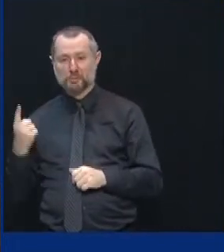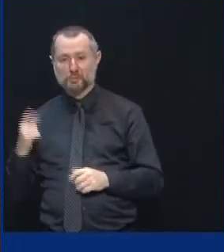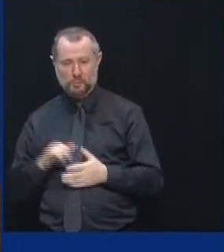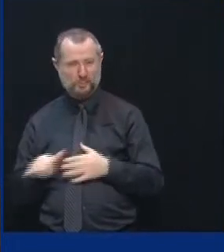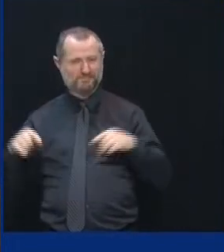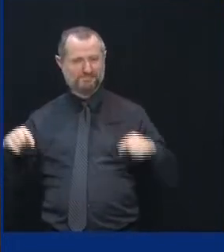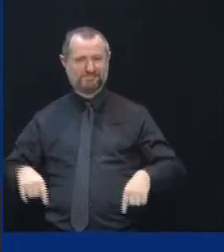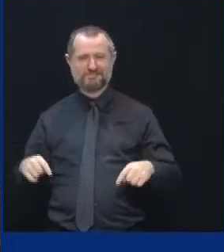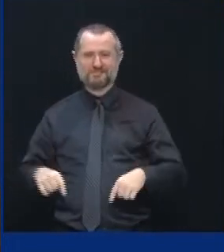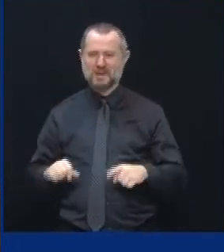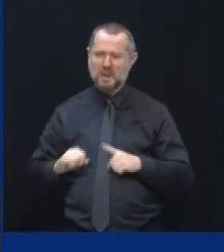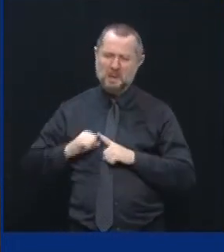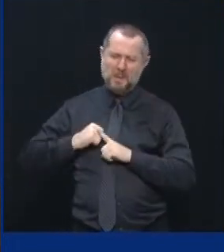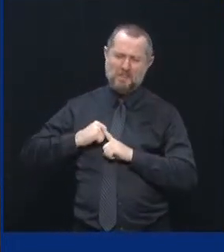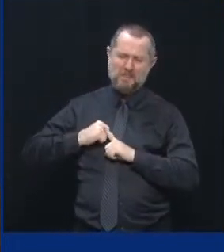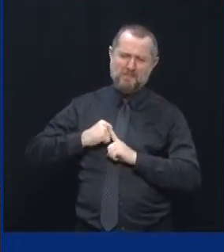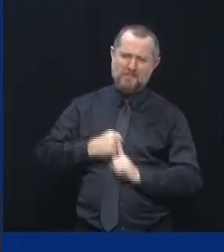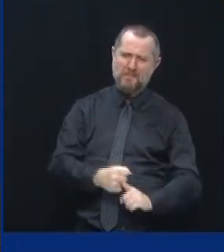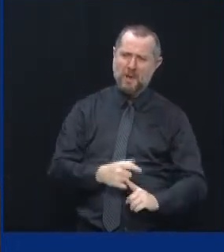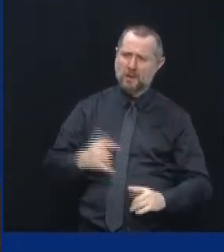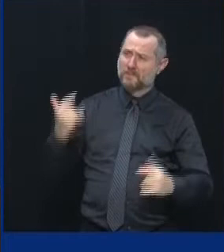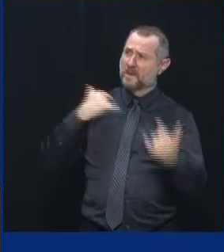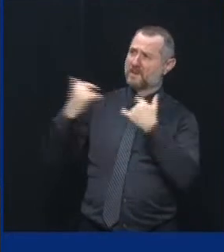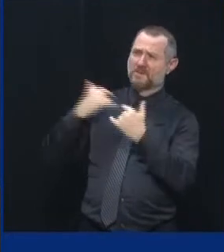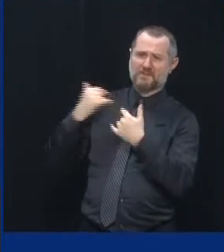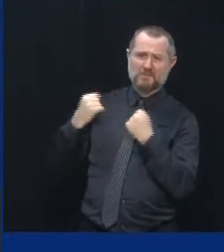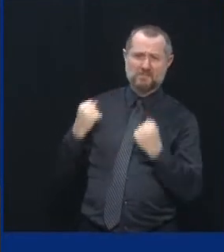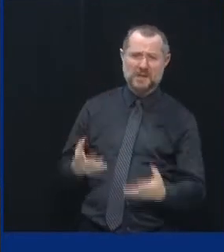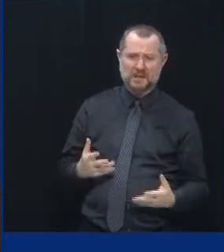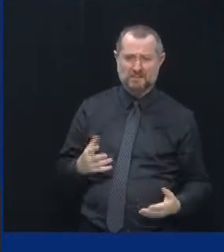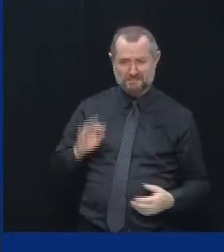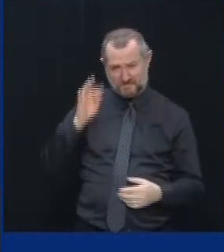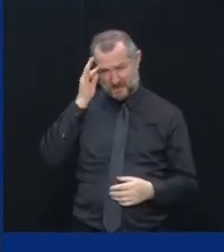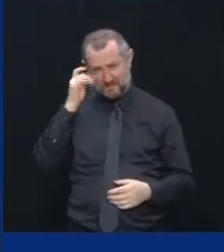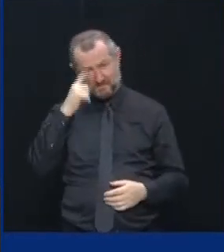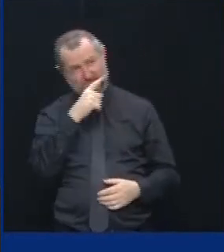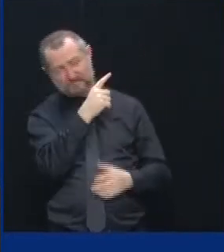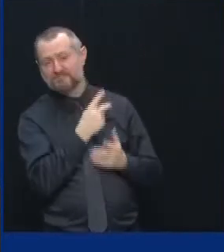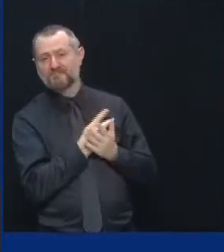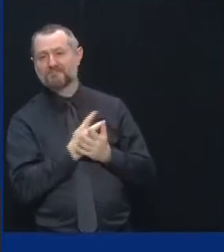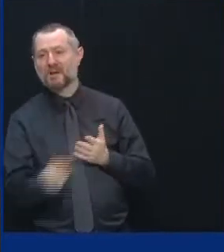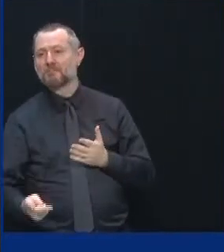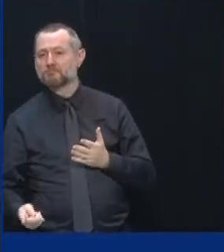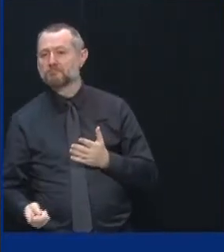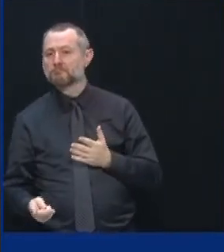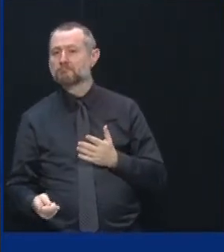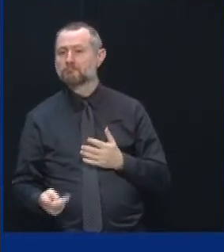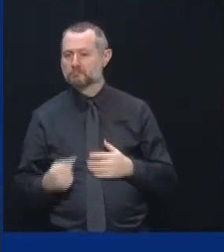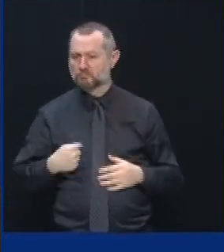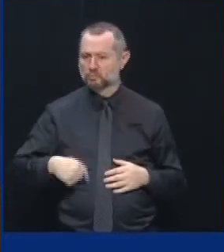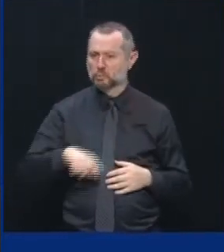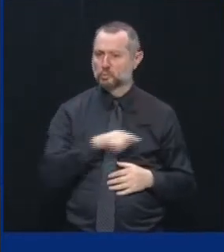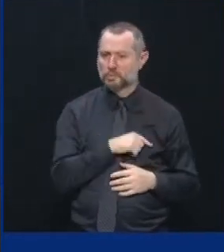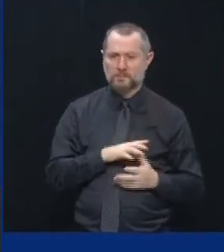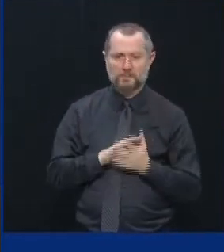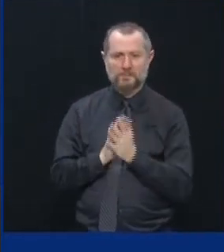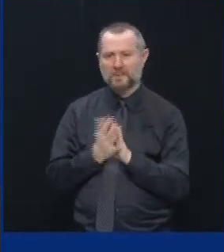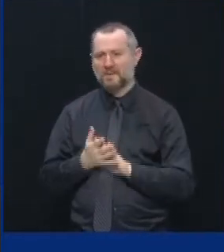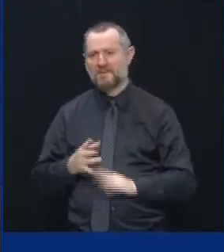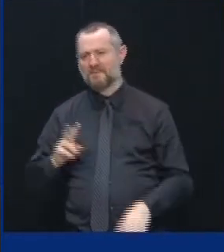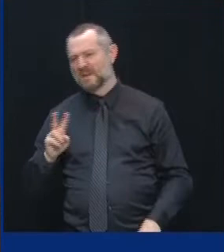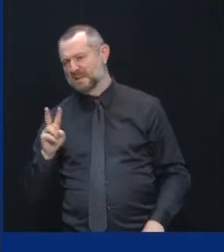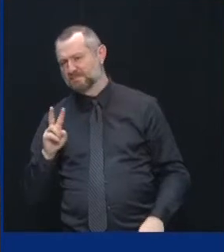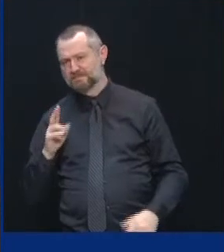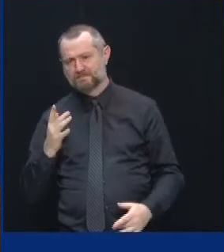told us because the federal government failed. We were subjected and victimized by federal